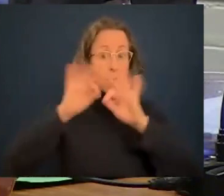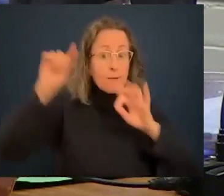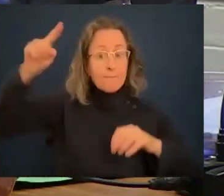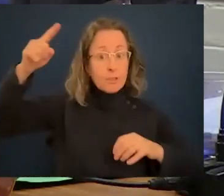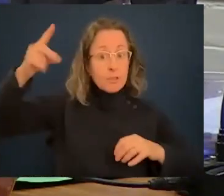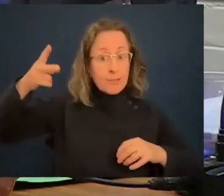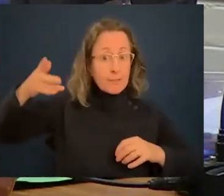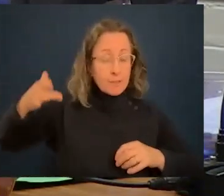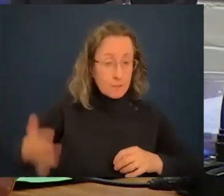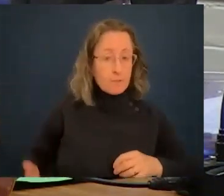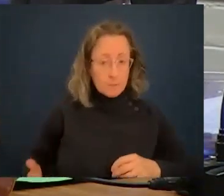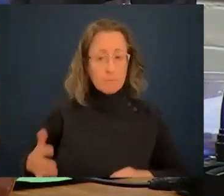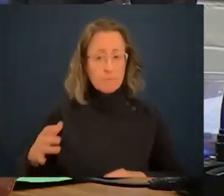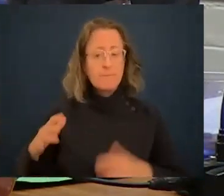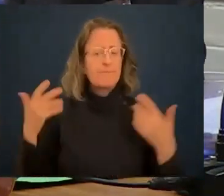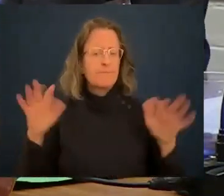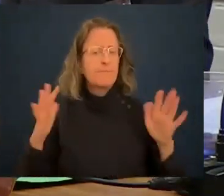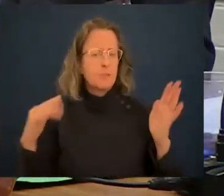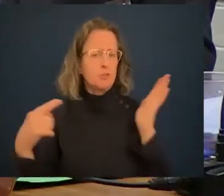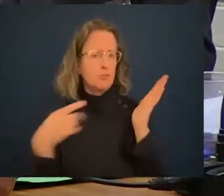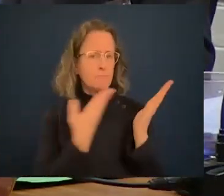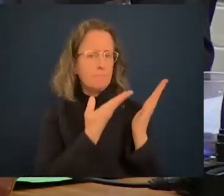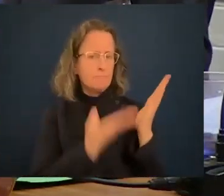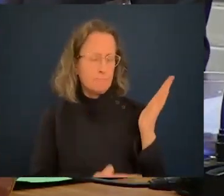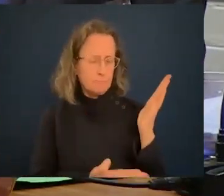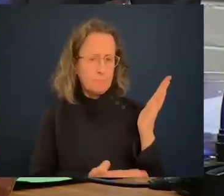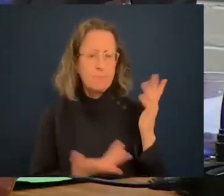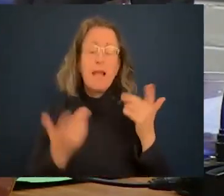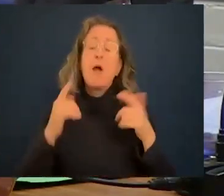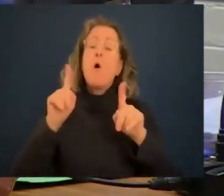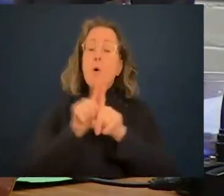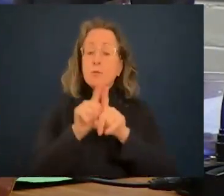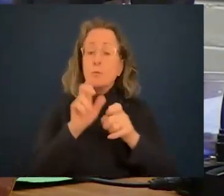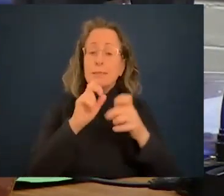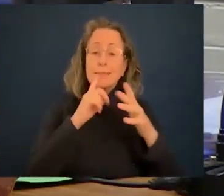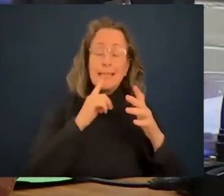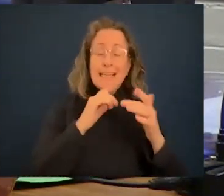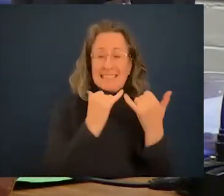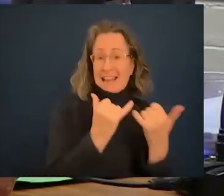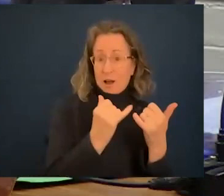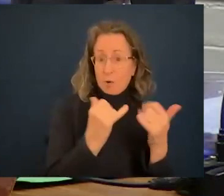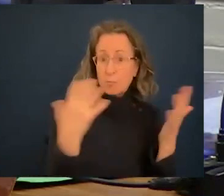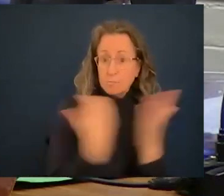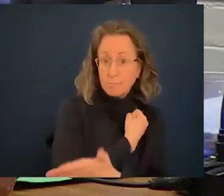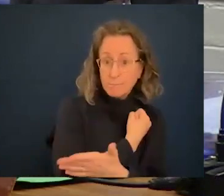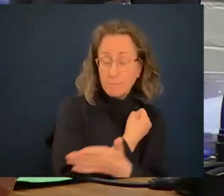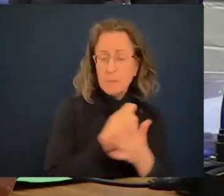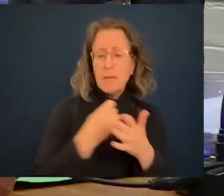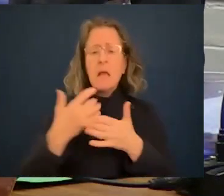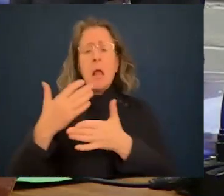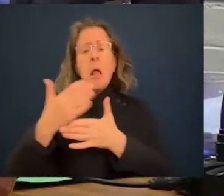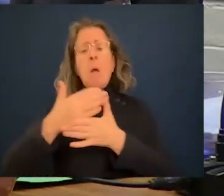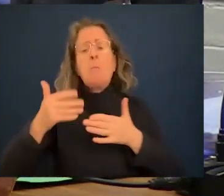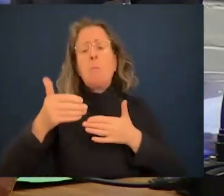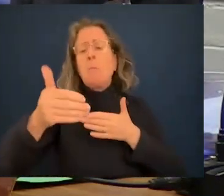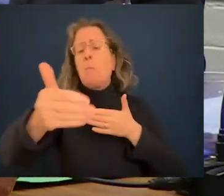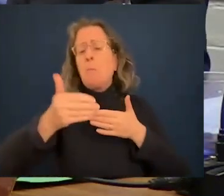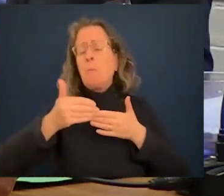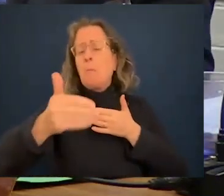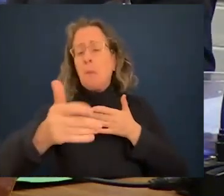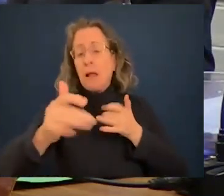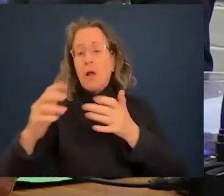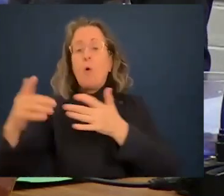in uh immediate medium term or long term the total amount was was about